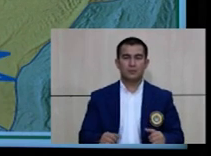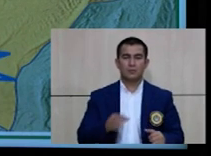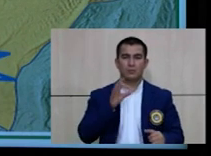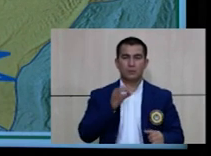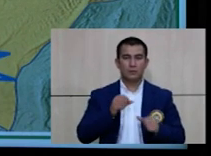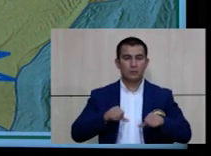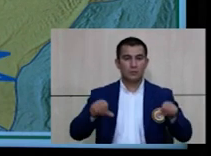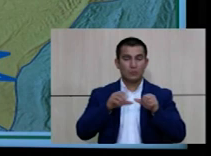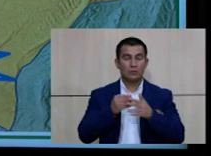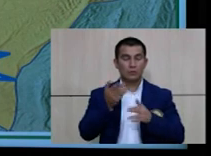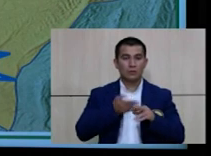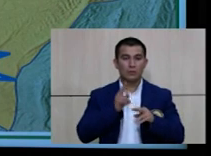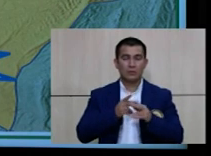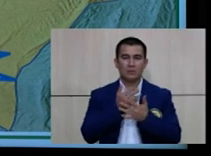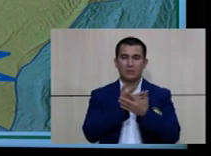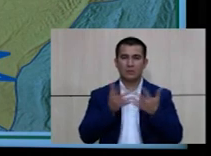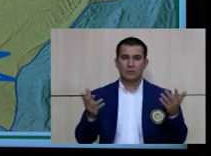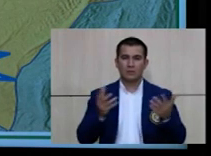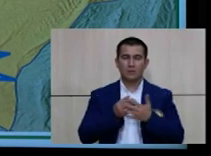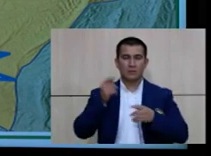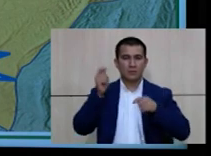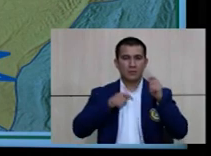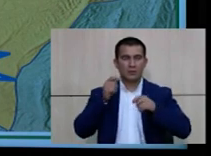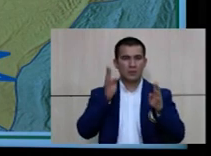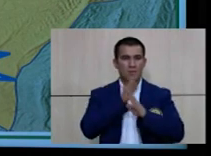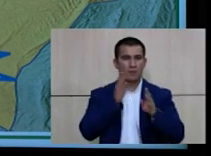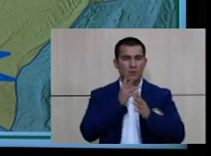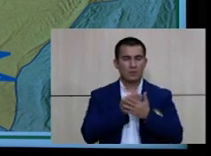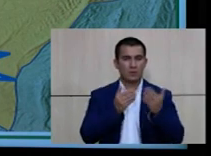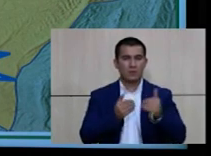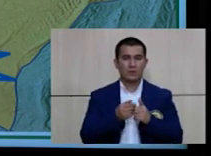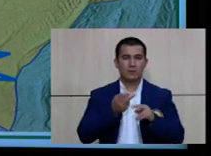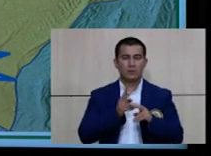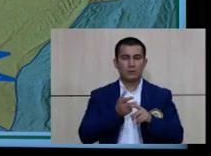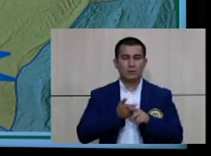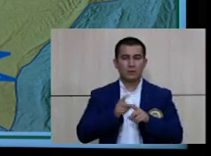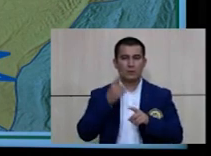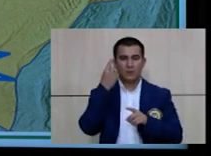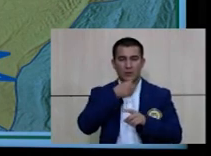Okrugning janubida yog'in miqdori eng kam bo'lib, yiliga